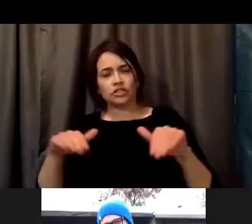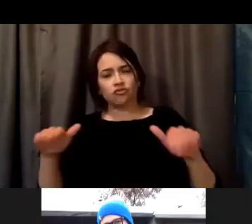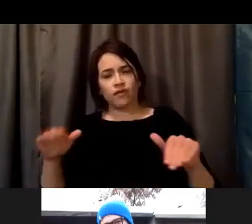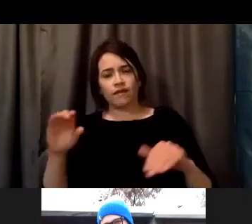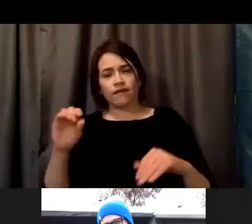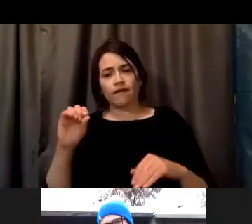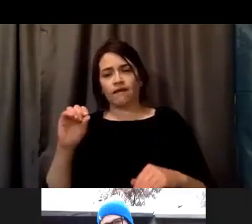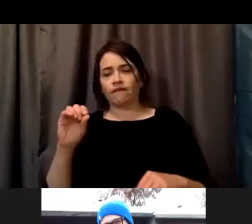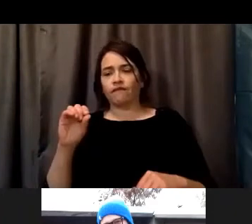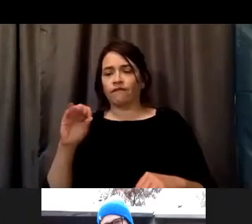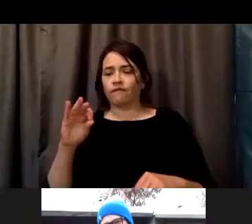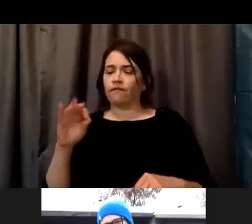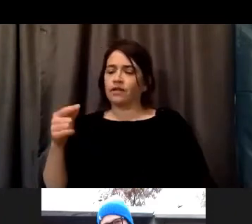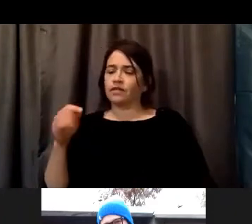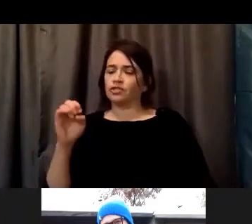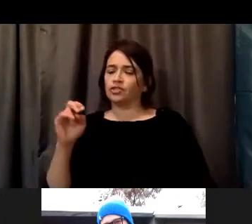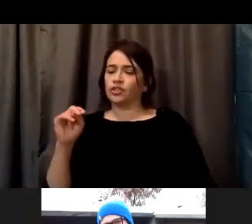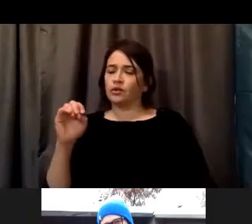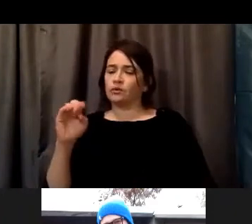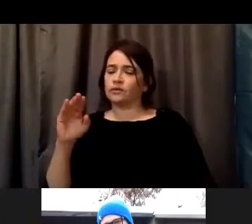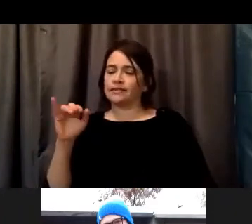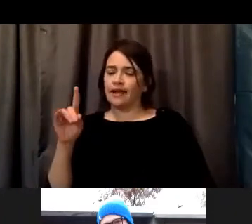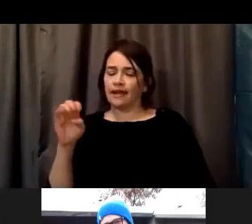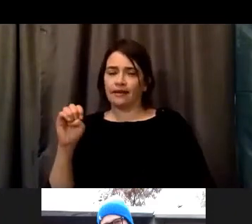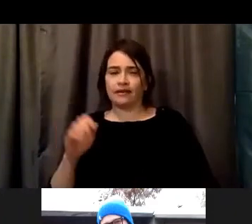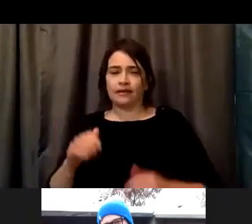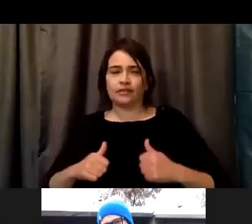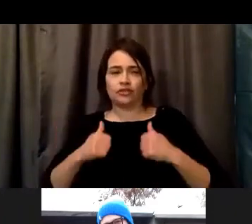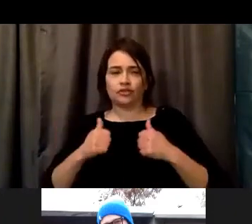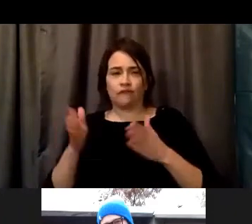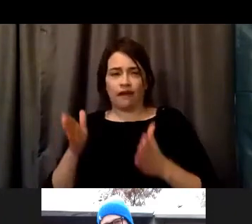volunteers at the museum, he was a